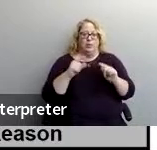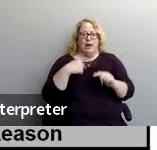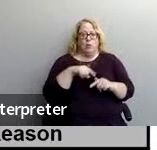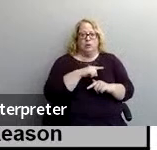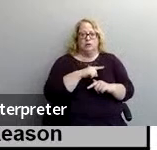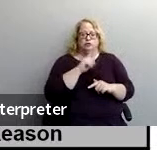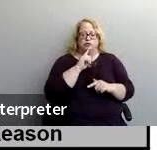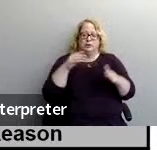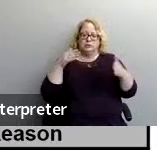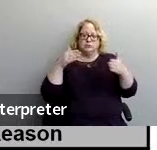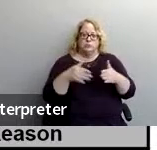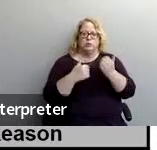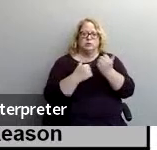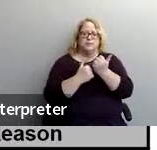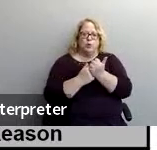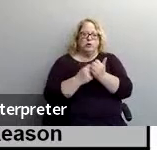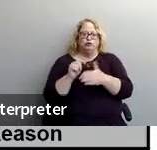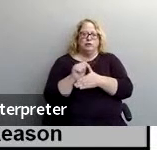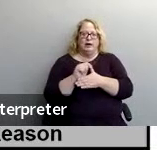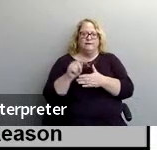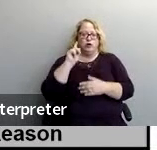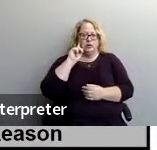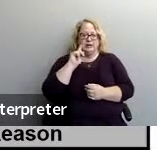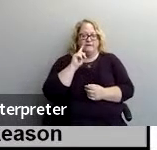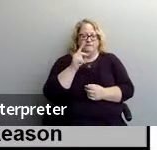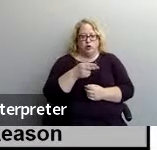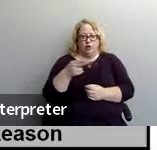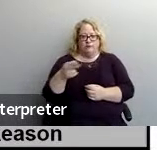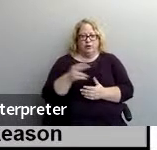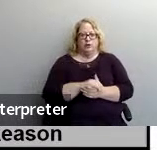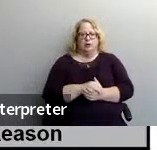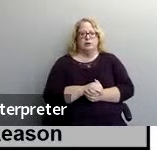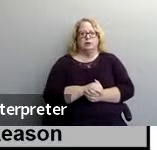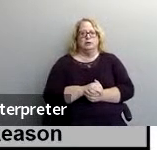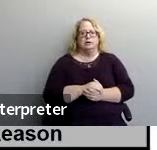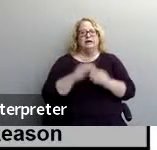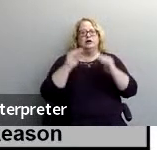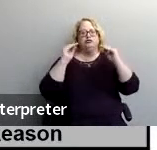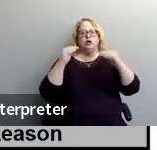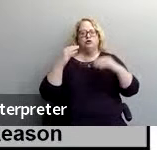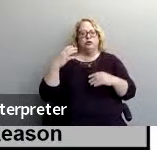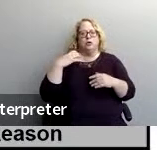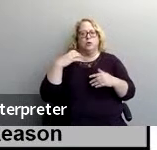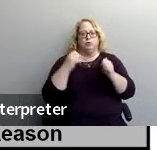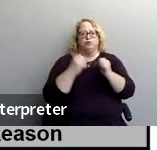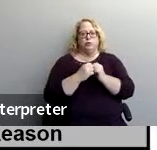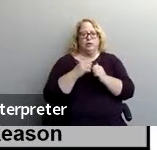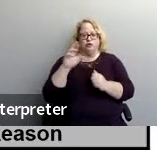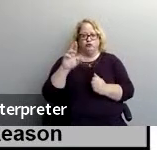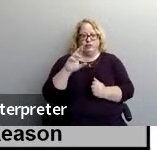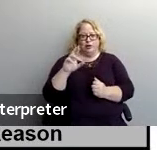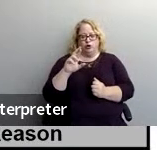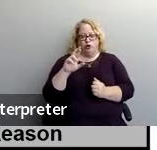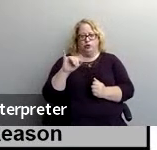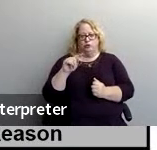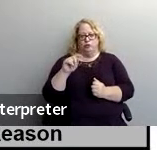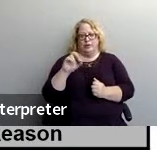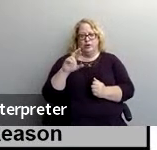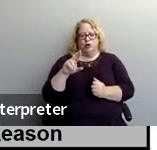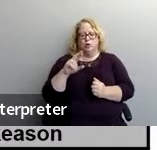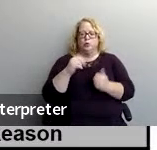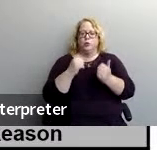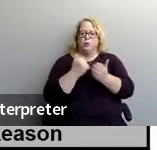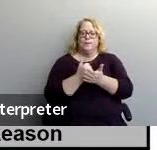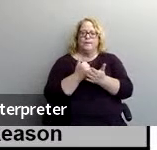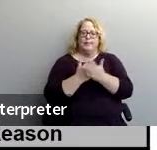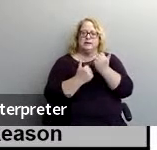to really hone in on support and training for deaf and hard of hearing. Instructional coach with Rittner to help support new